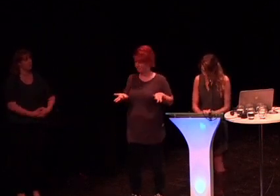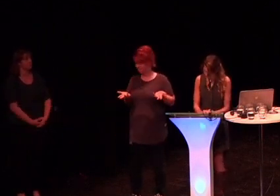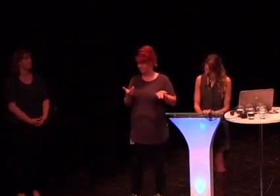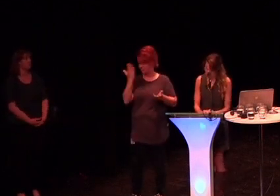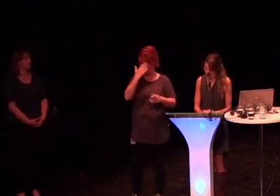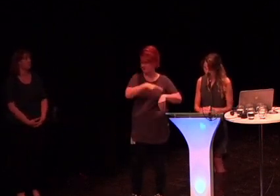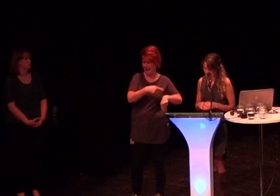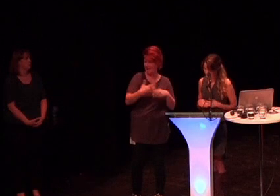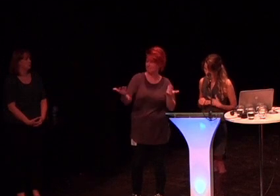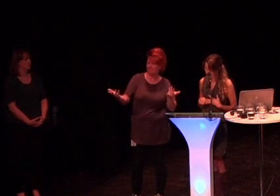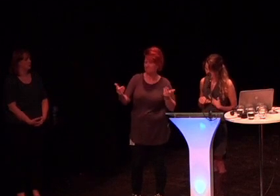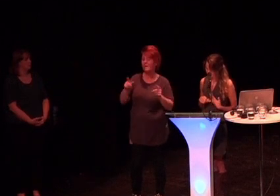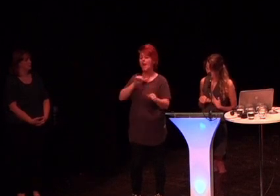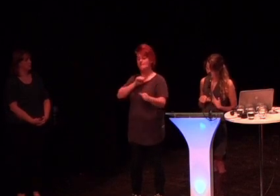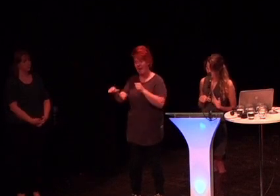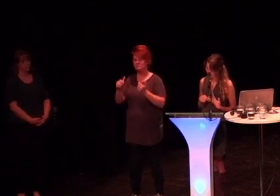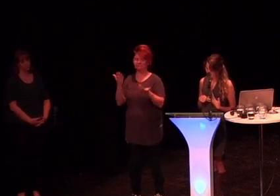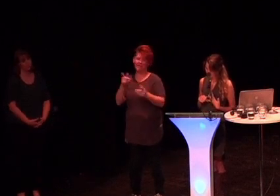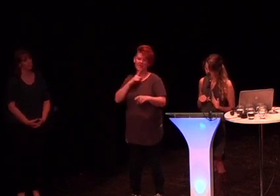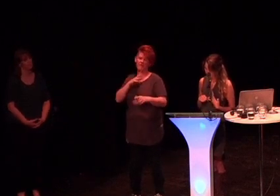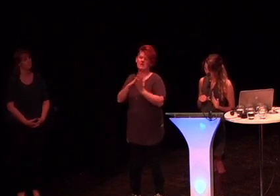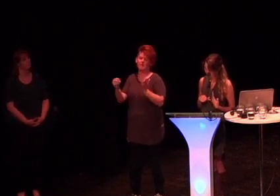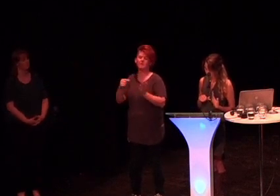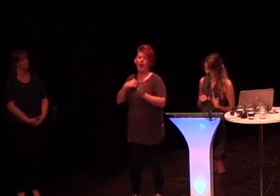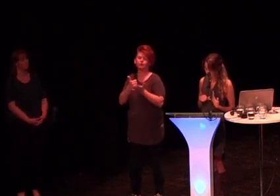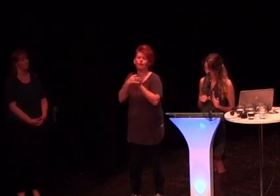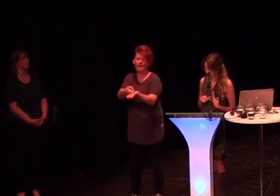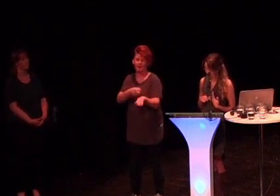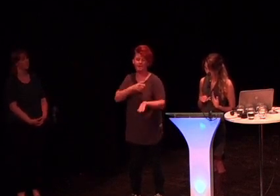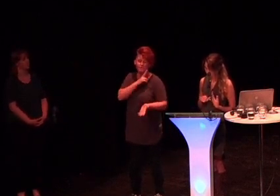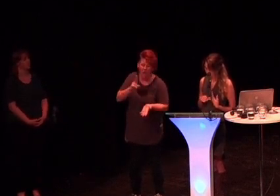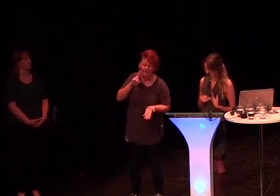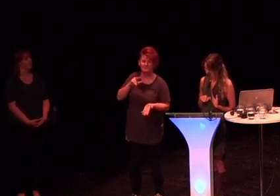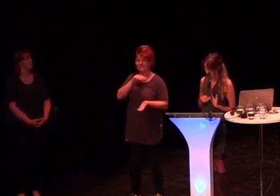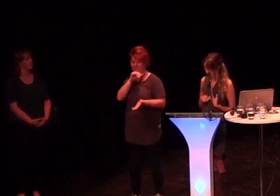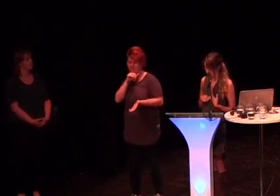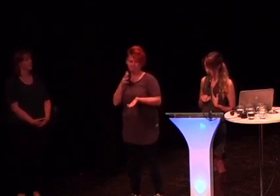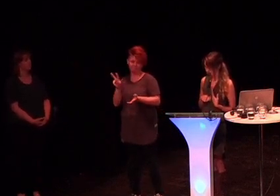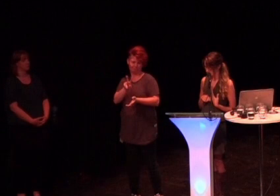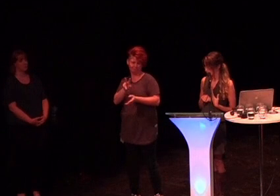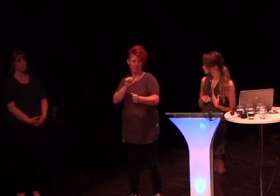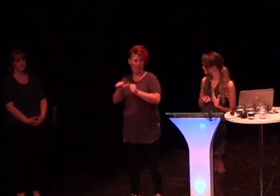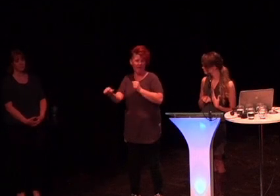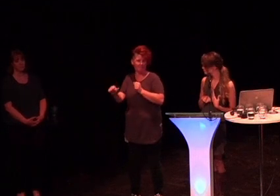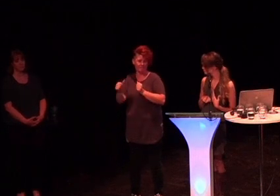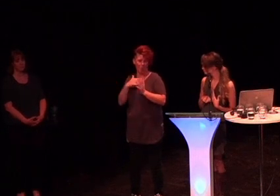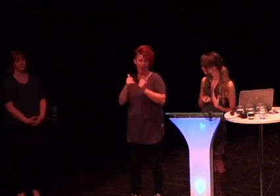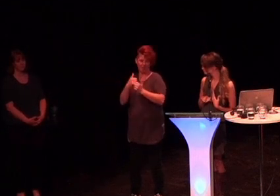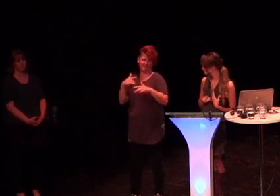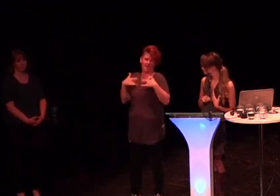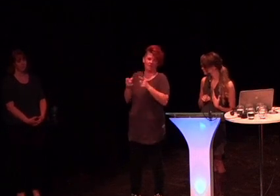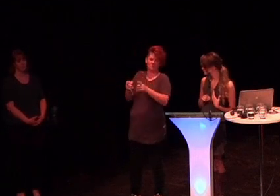on a Wednesday afternoon or a Wednesday morning, it's the wrong time for people. Think about the timing of your schedules and things like that,